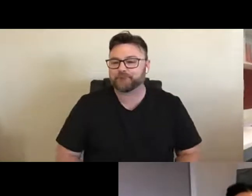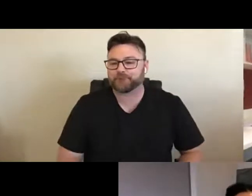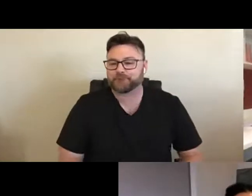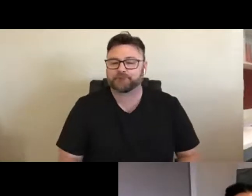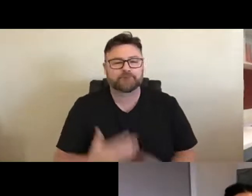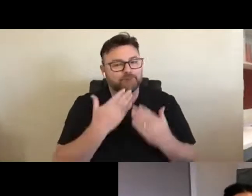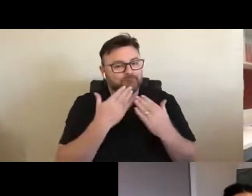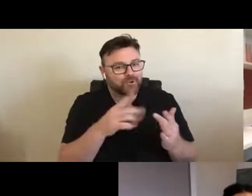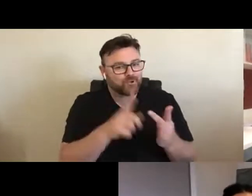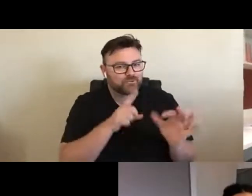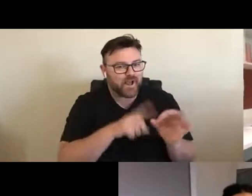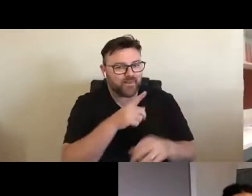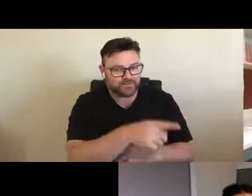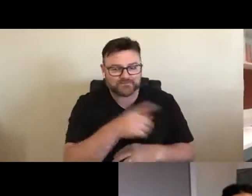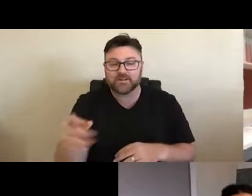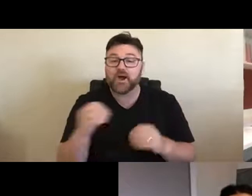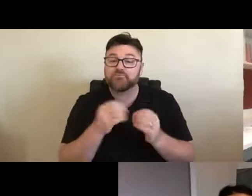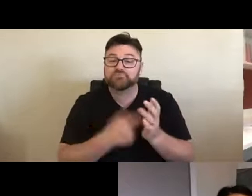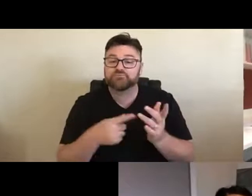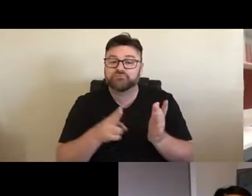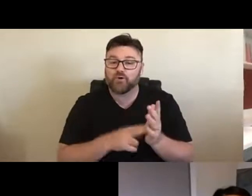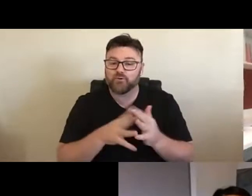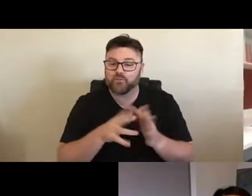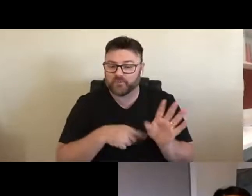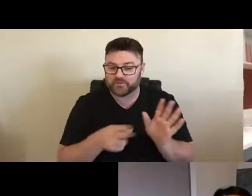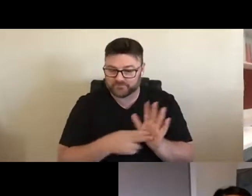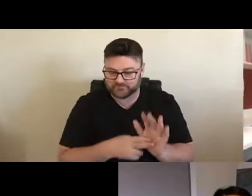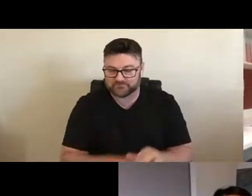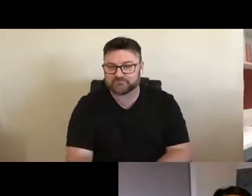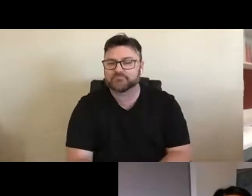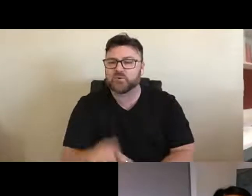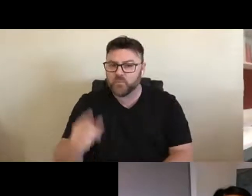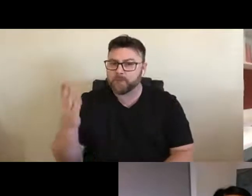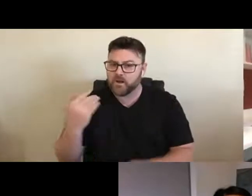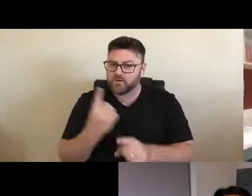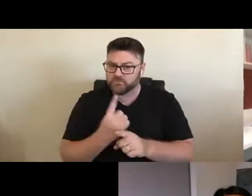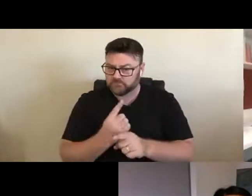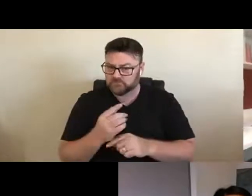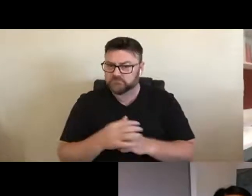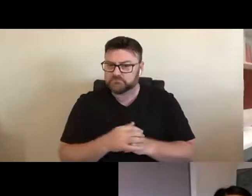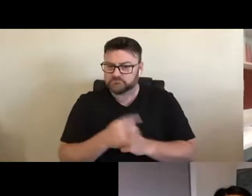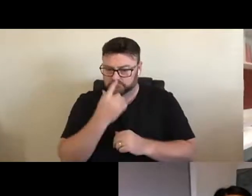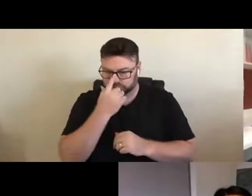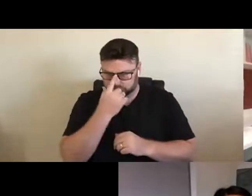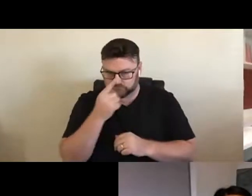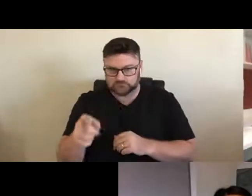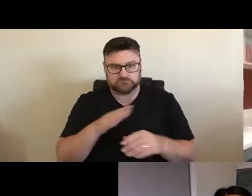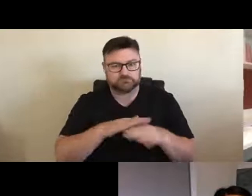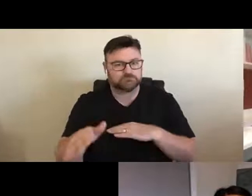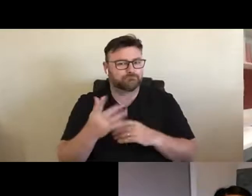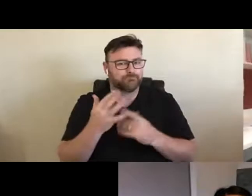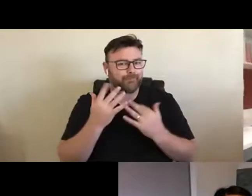Bronwyn, just thinking about, as you flagged earlier, you've had a many decades long, very